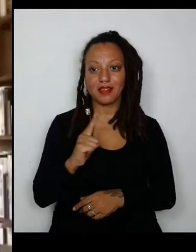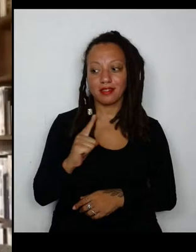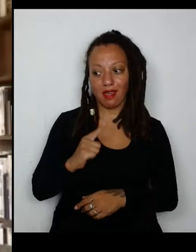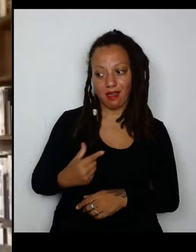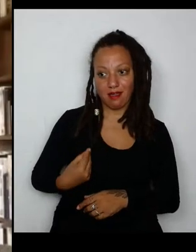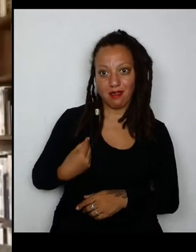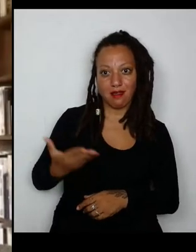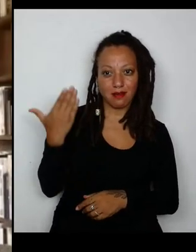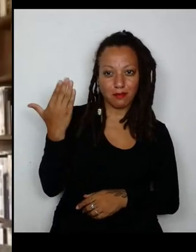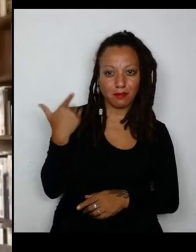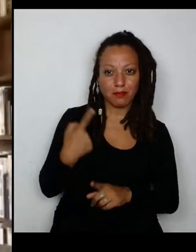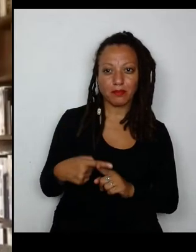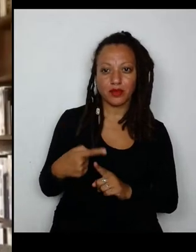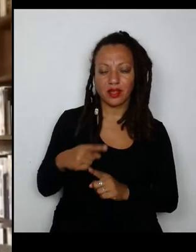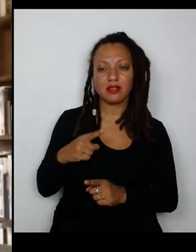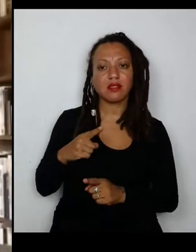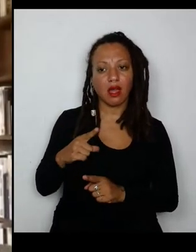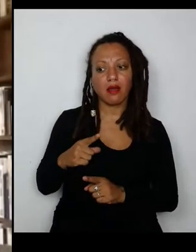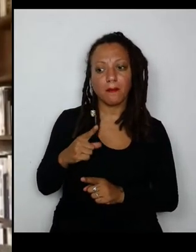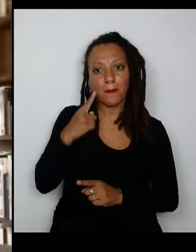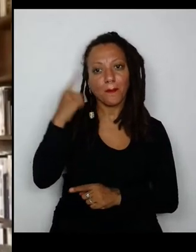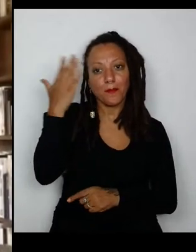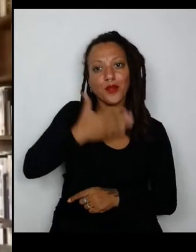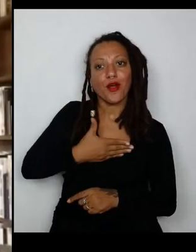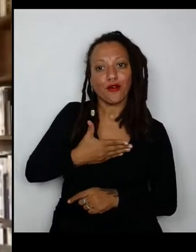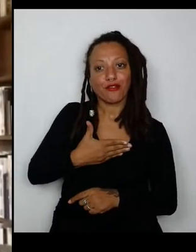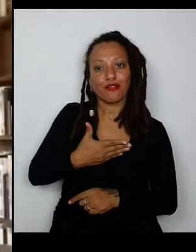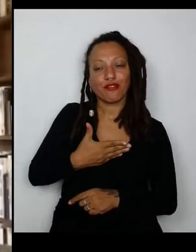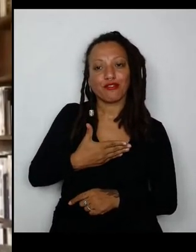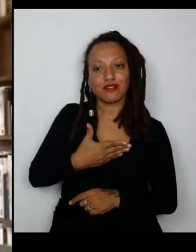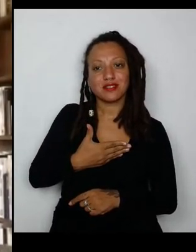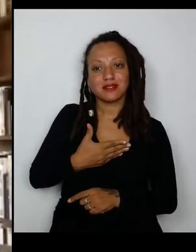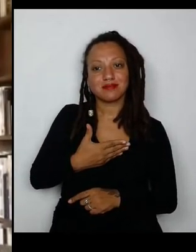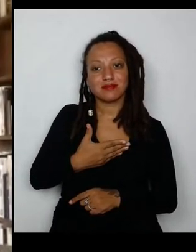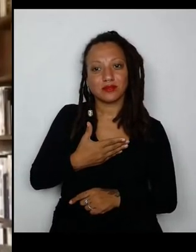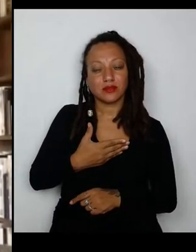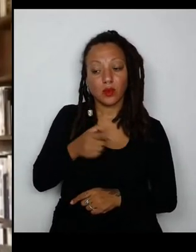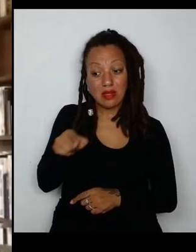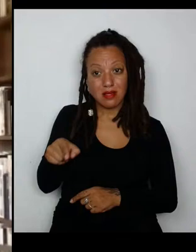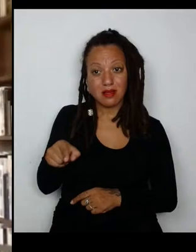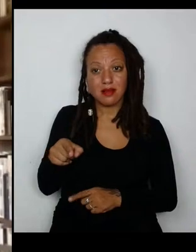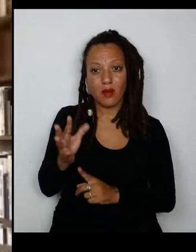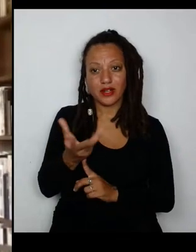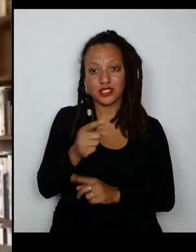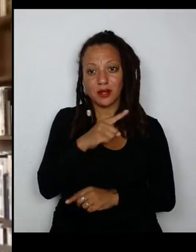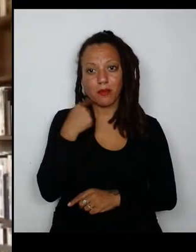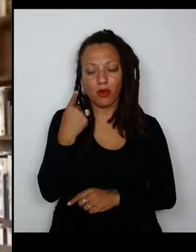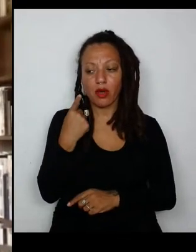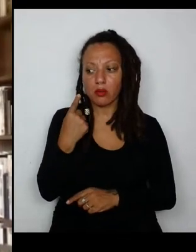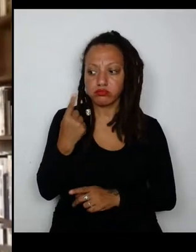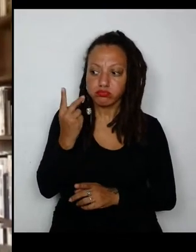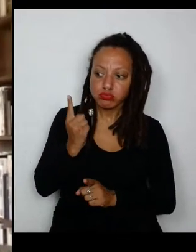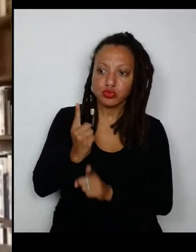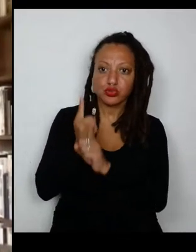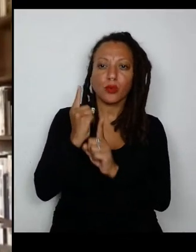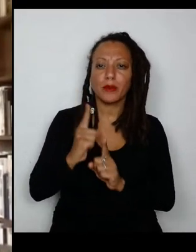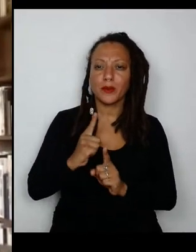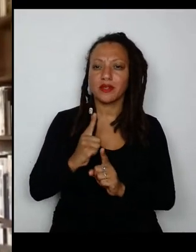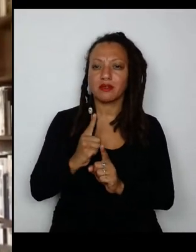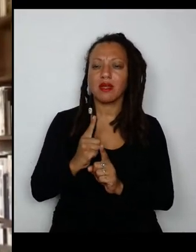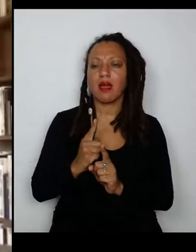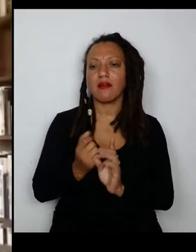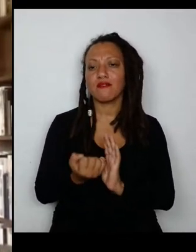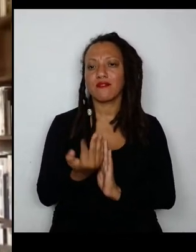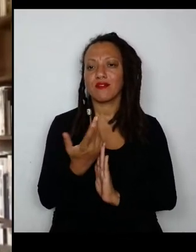his death uh and then there are many many fragments of writing too so although most of it is now published